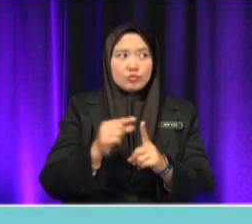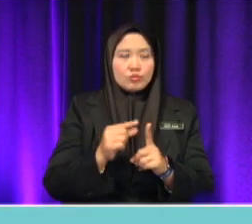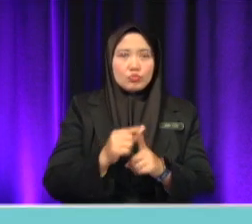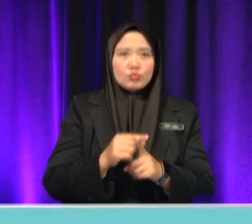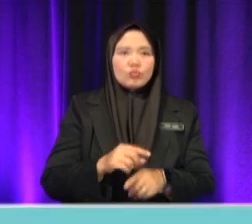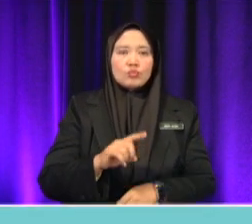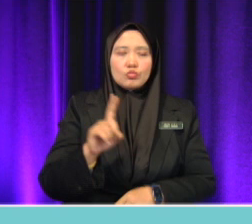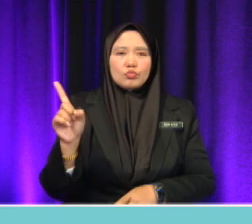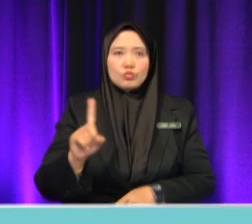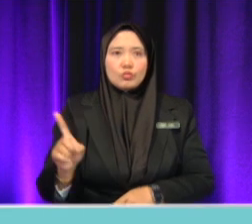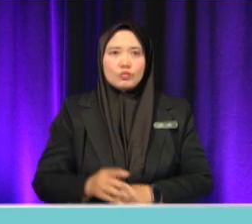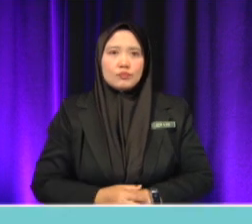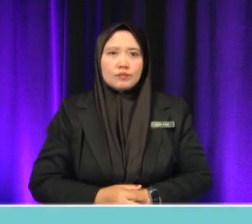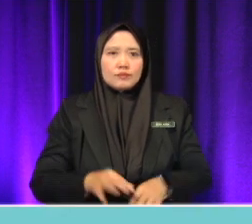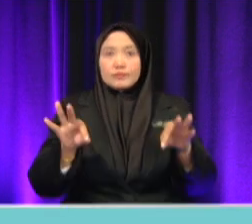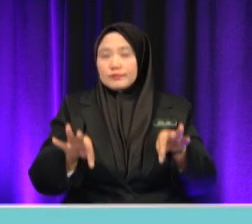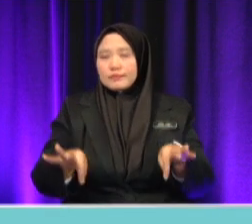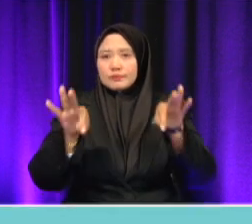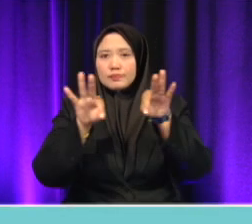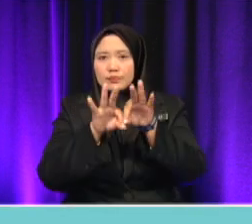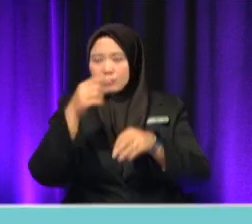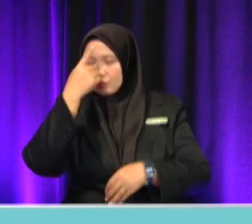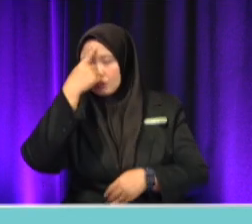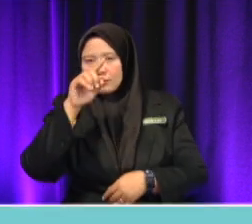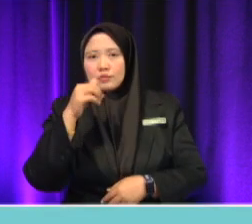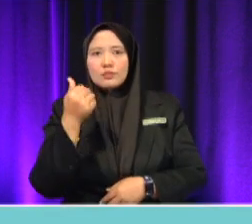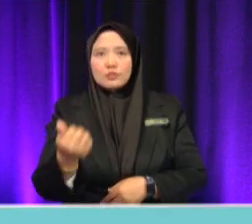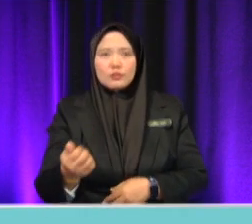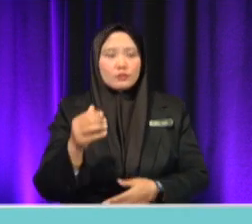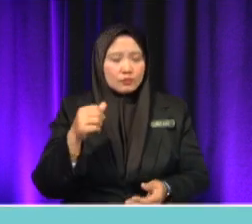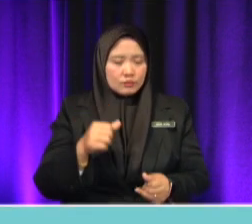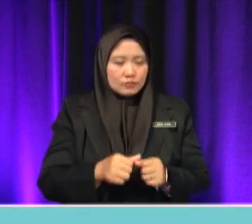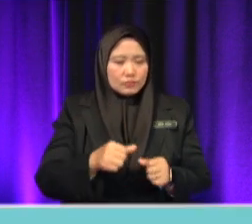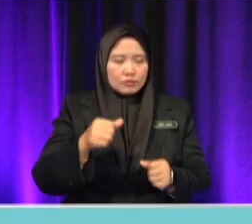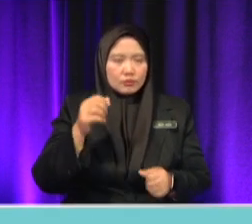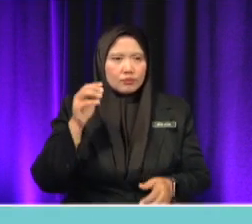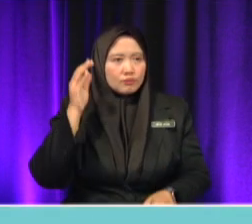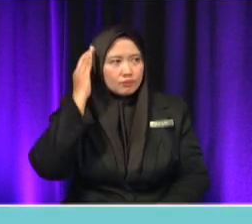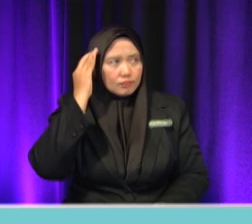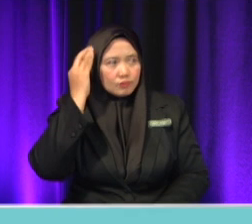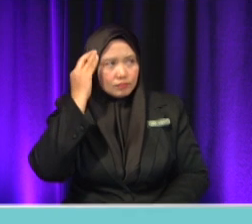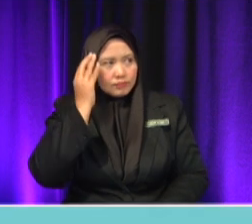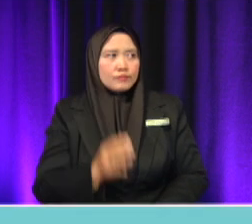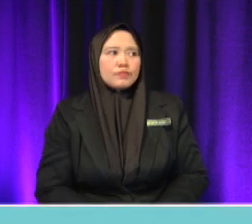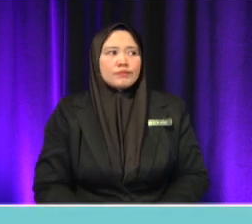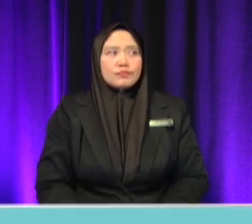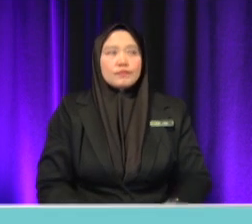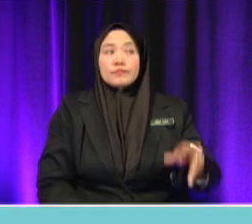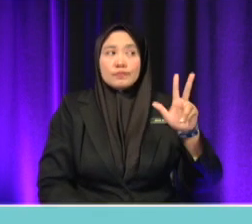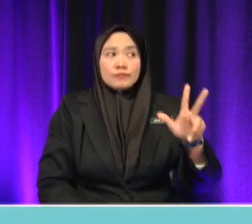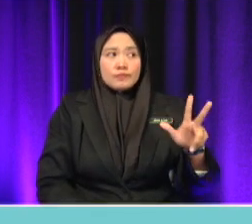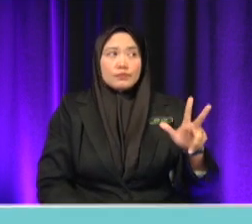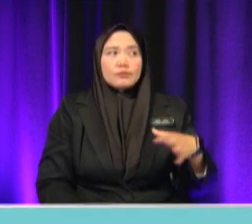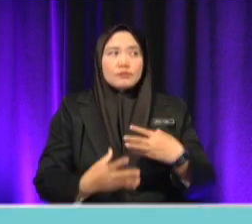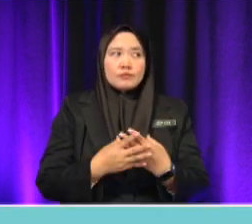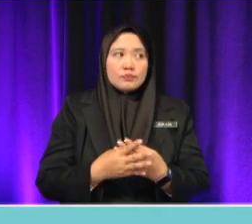you feel is important for you to understand. Okay, and third, after you have underlined the